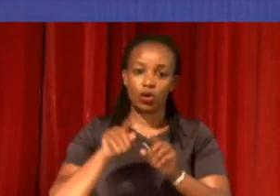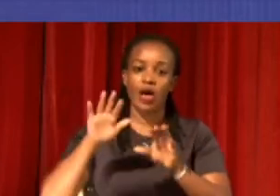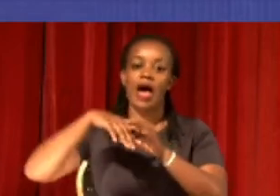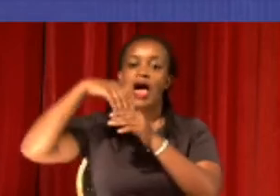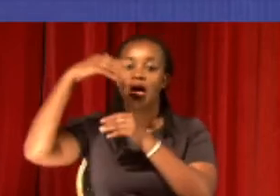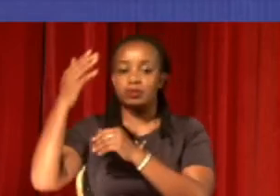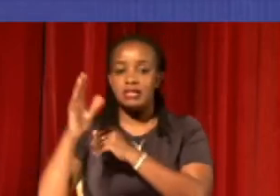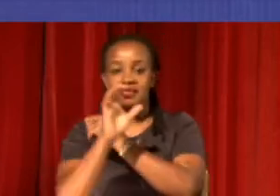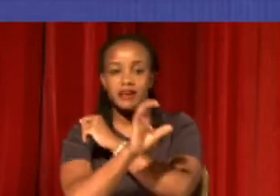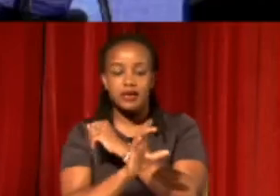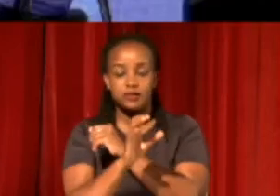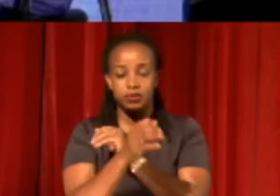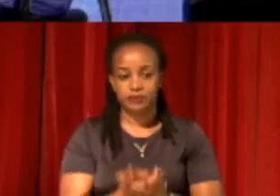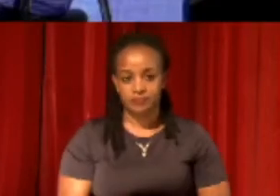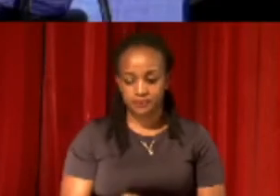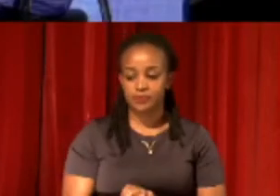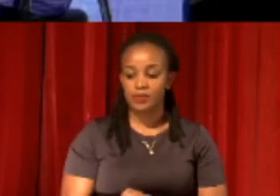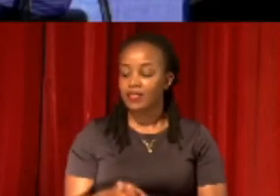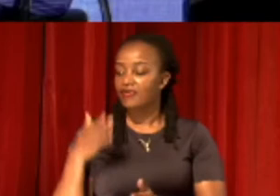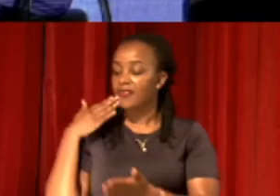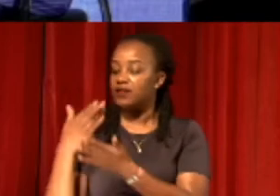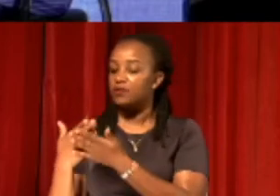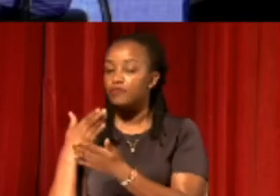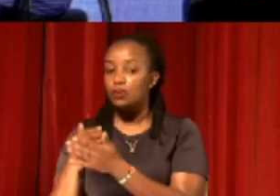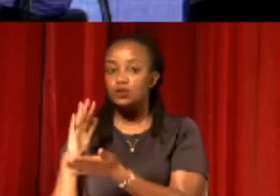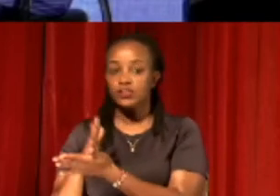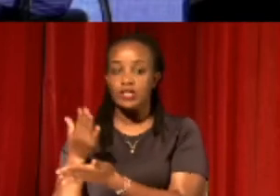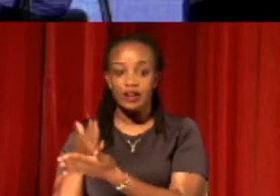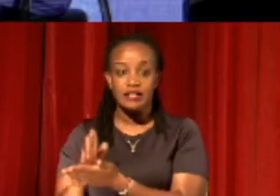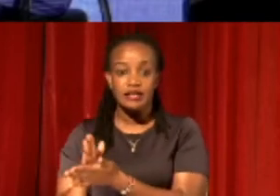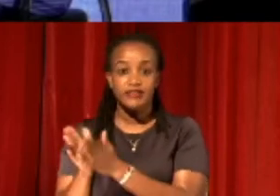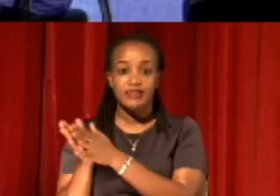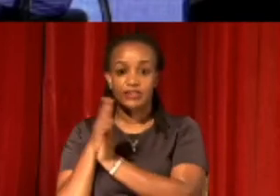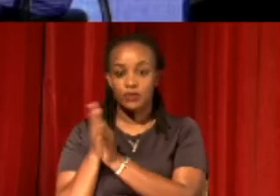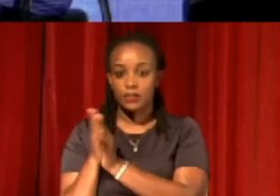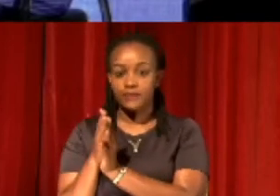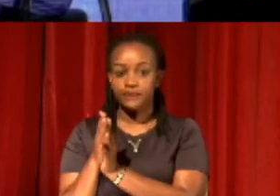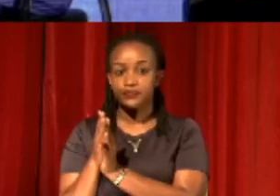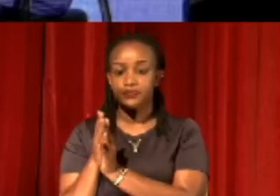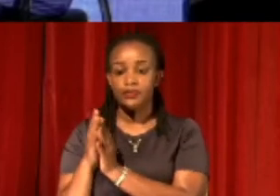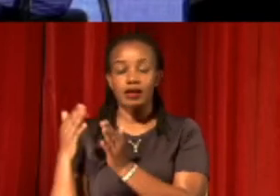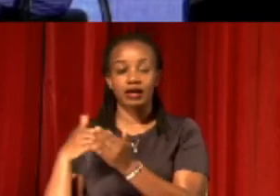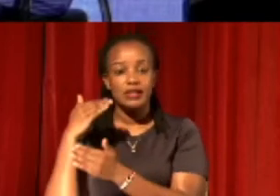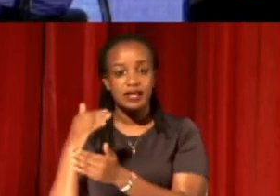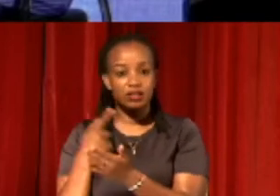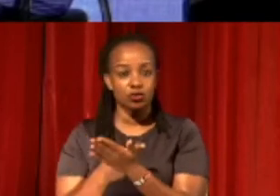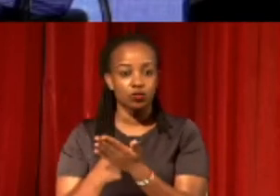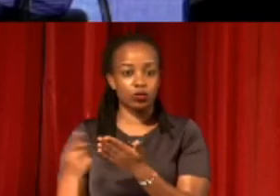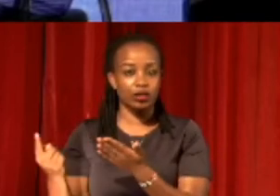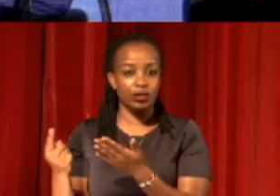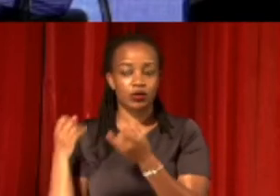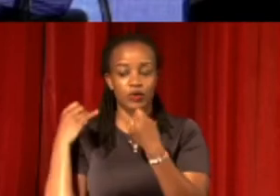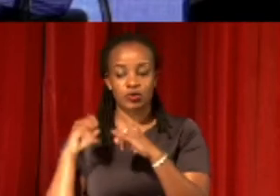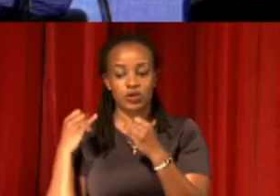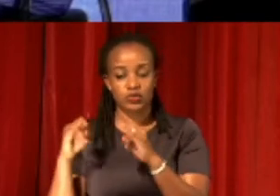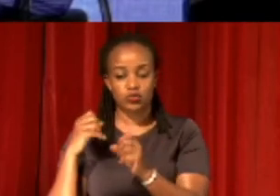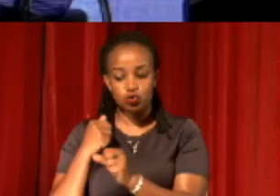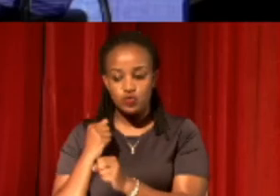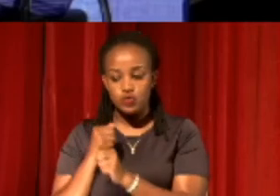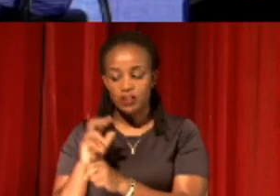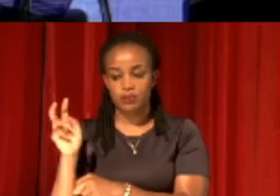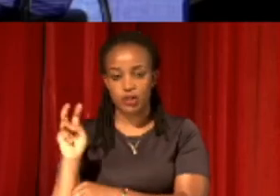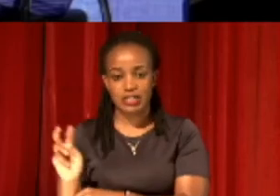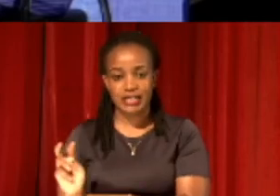okay. beyond our borders. Those are well. Such good success stories. Mm-hmm. Thank you for sharing them. Mm-hmm. Next week, we'll actually be doing webinars mm-hmm. About the creative economy and about